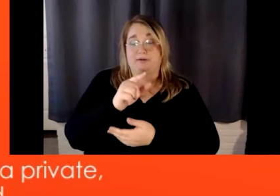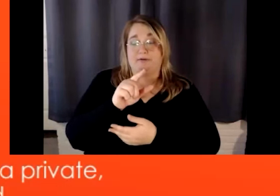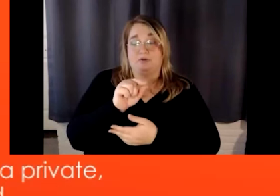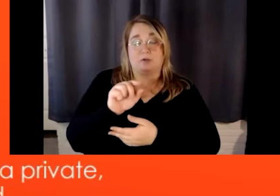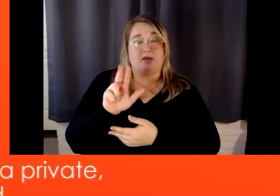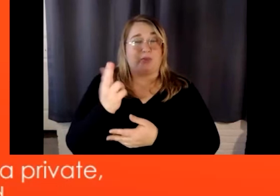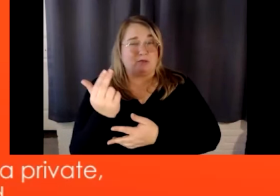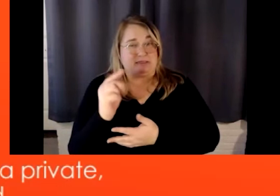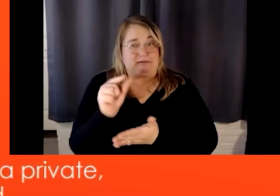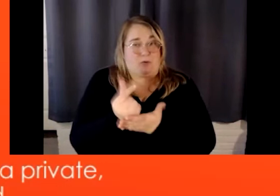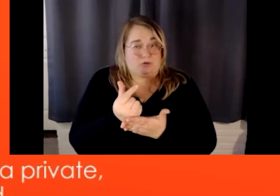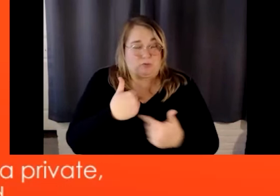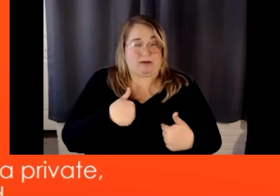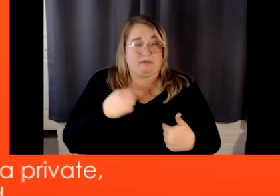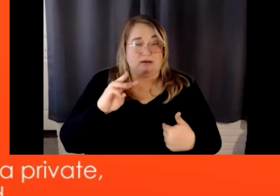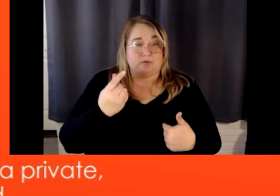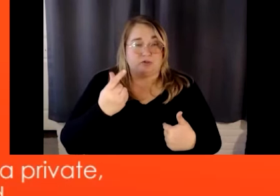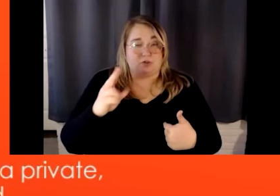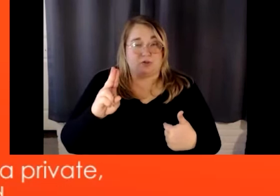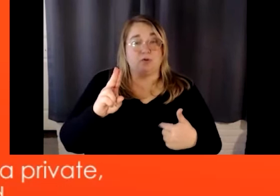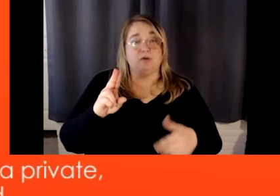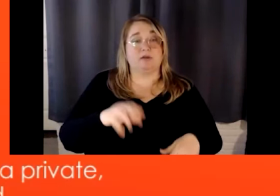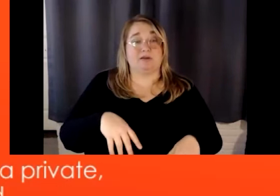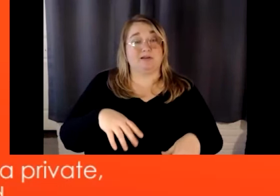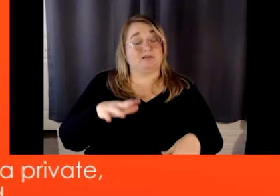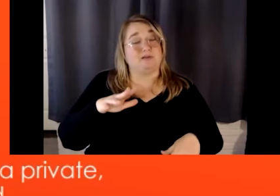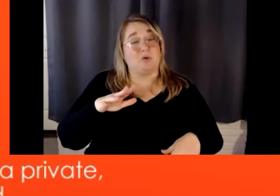there were 50 or 60,000 students. That's big.